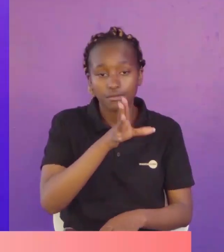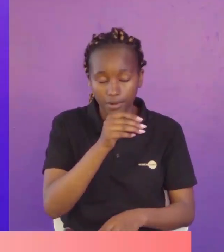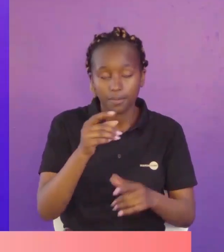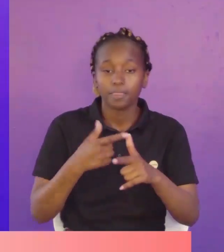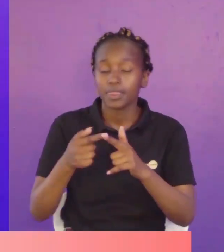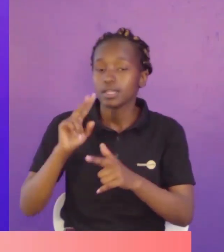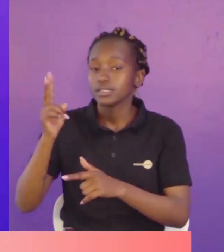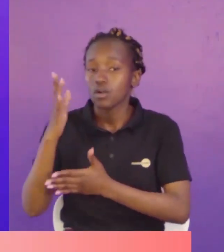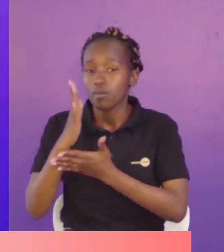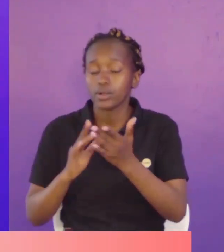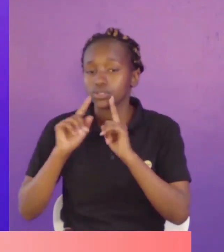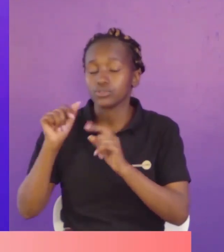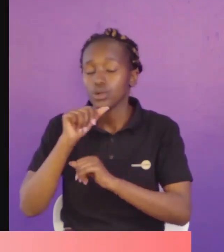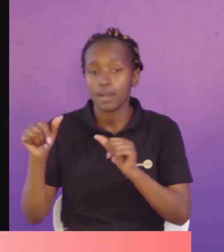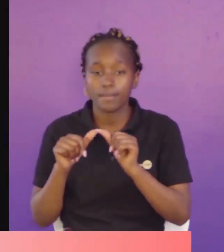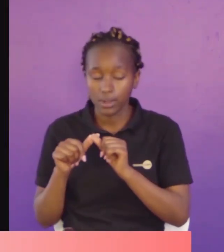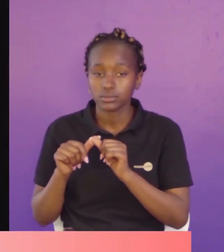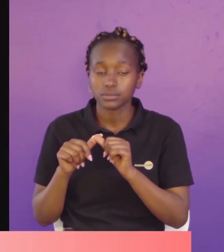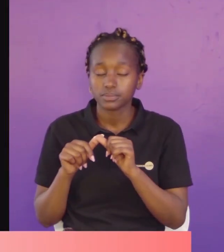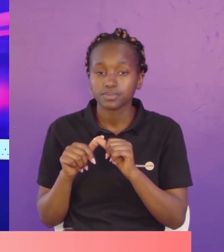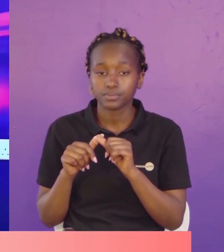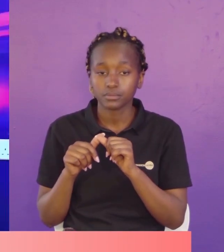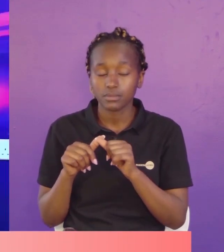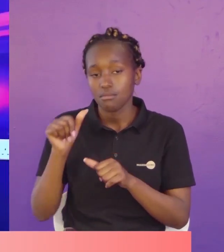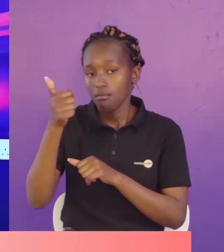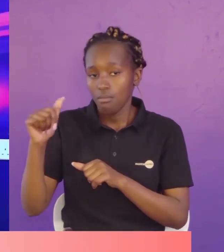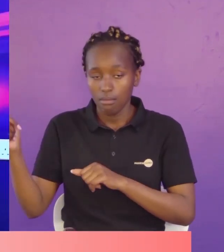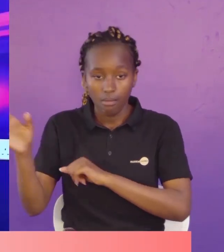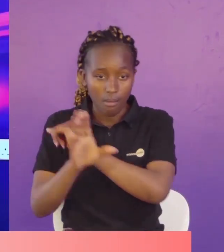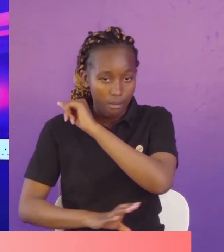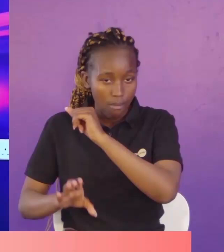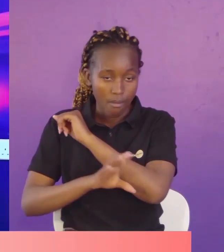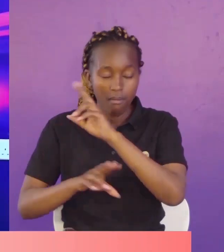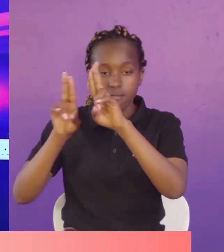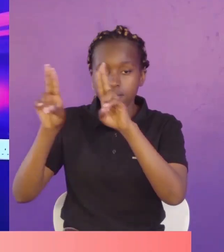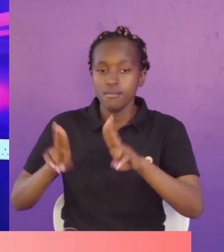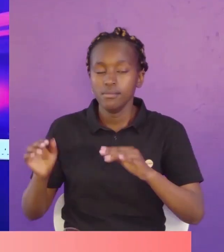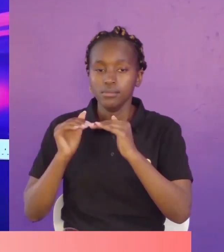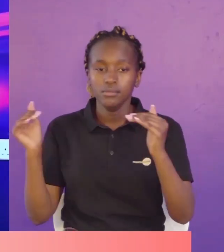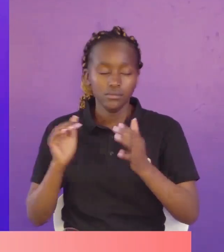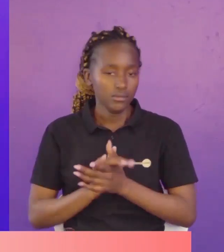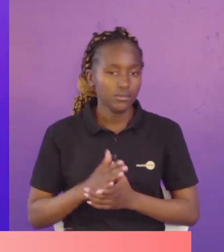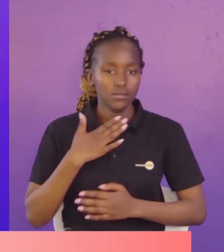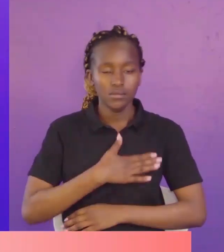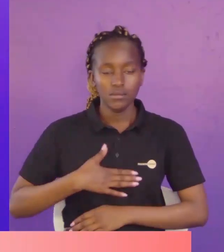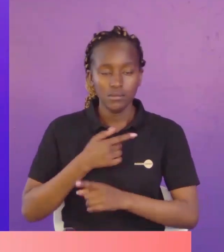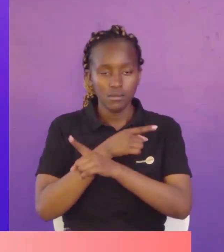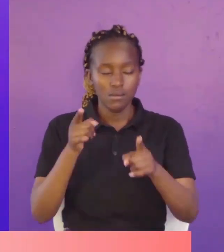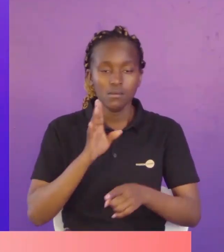then on the second part, we will cross borders to internationally. So be ready for